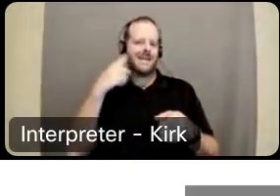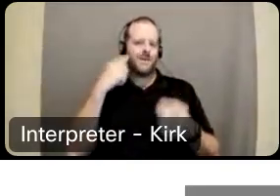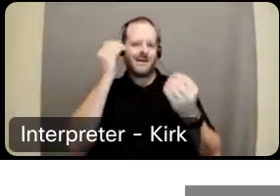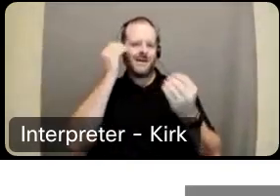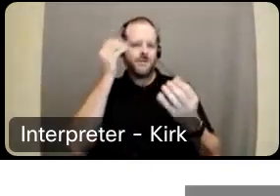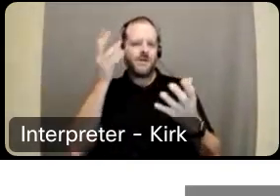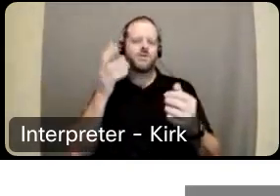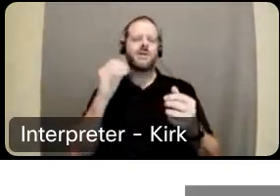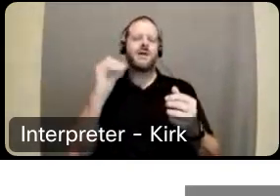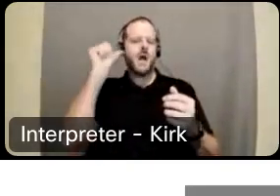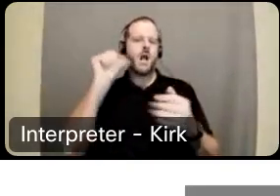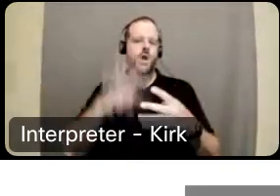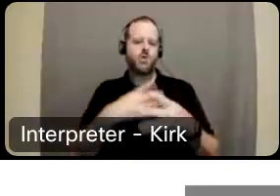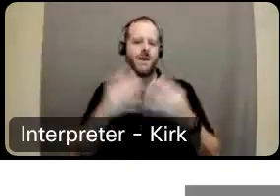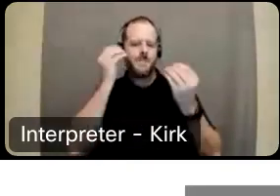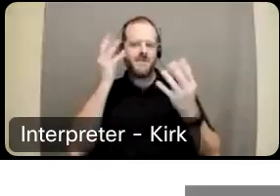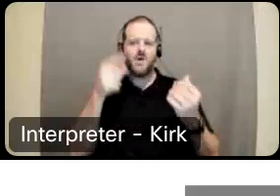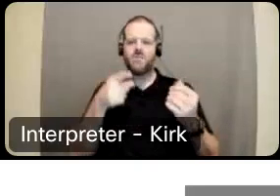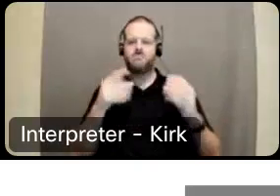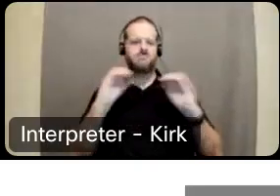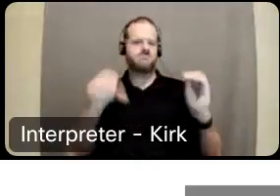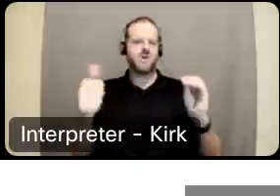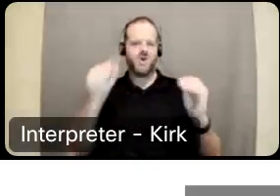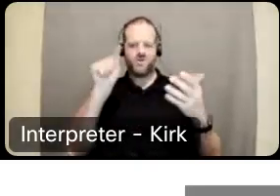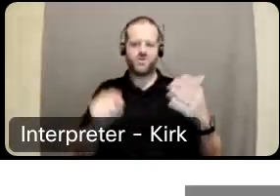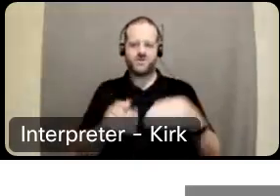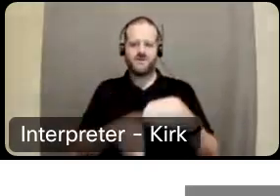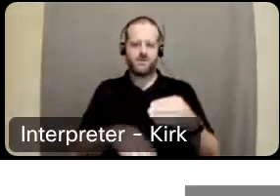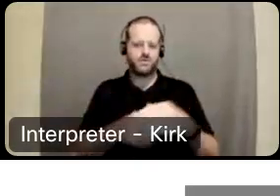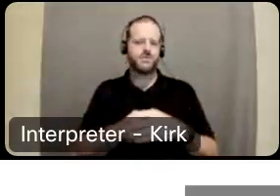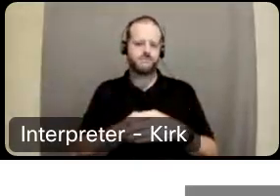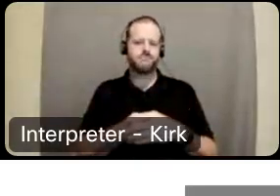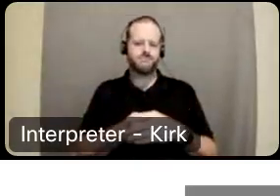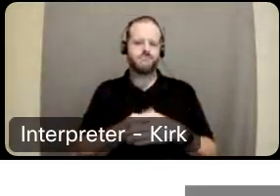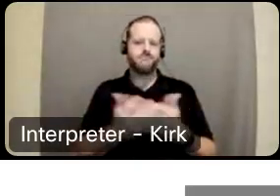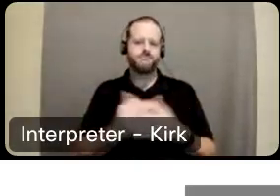audiogram info, and none of these other ones have been completed.